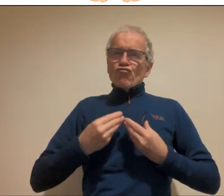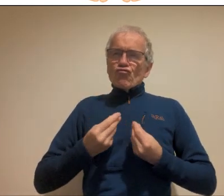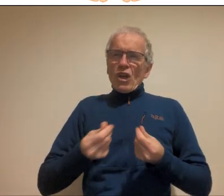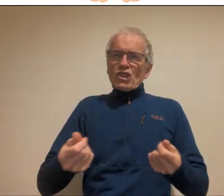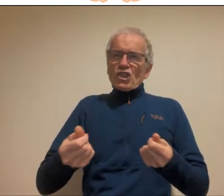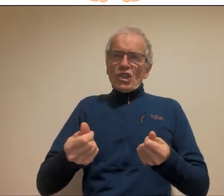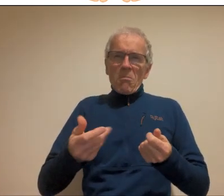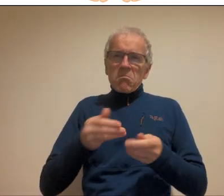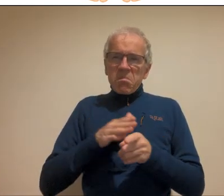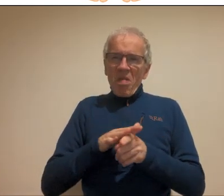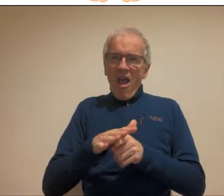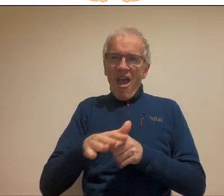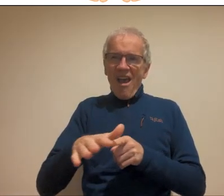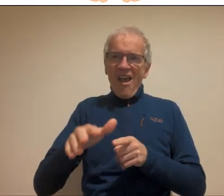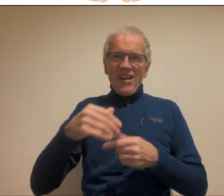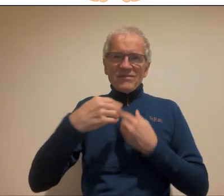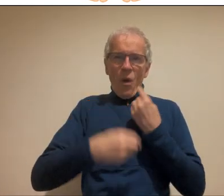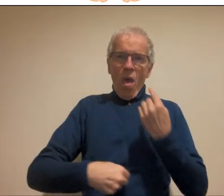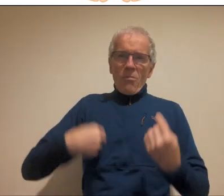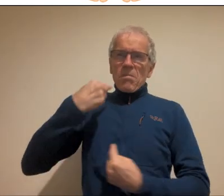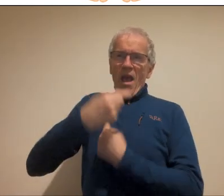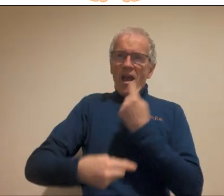with age.